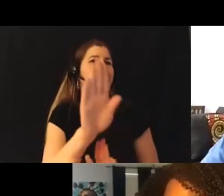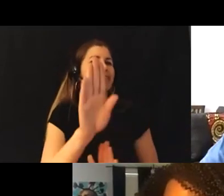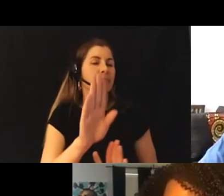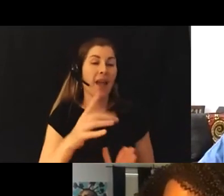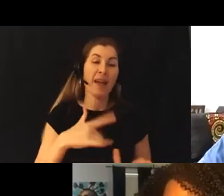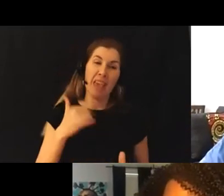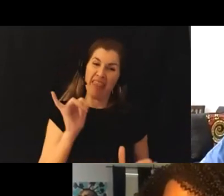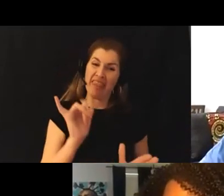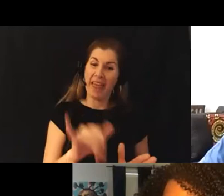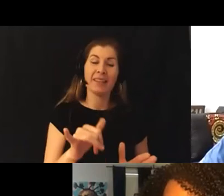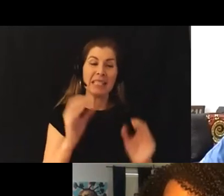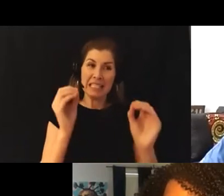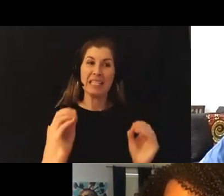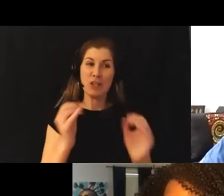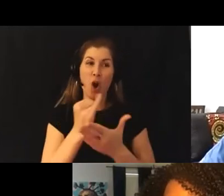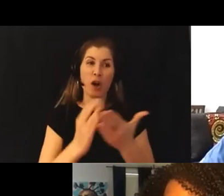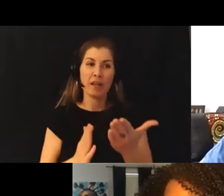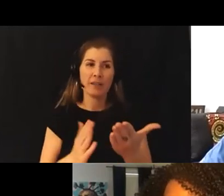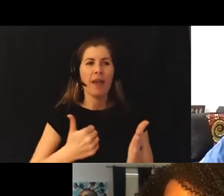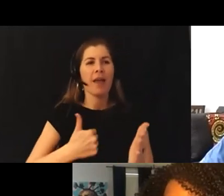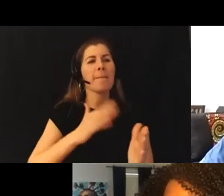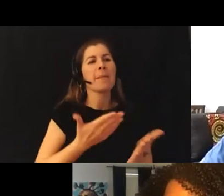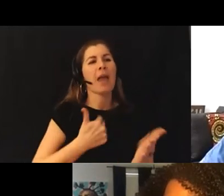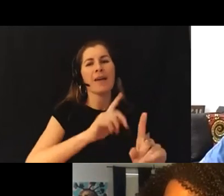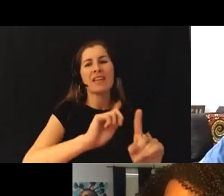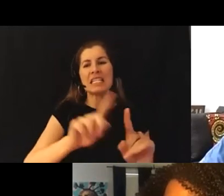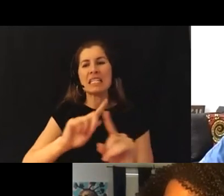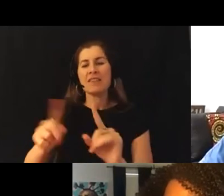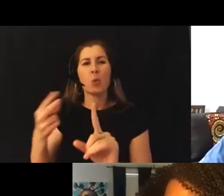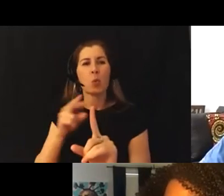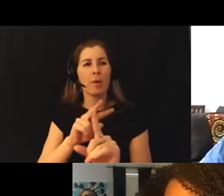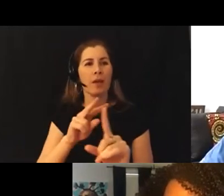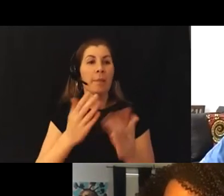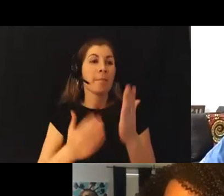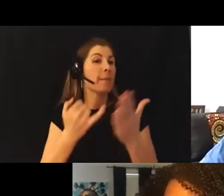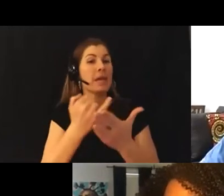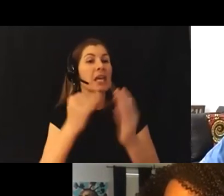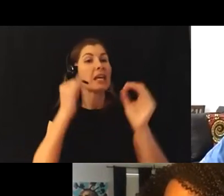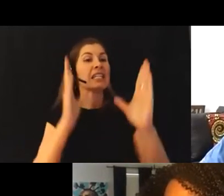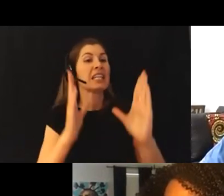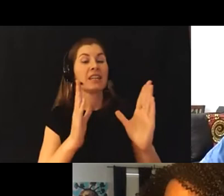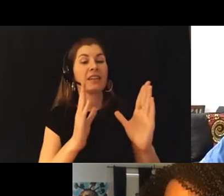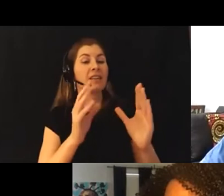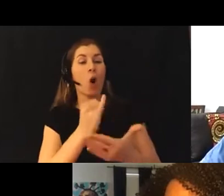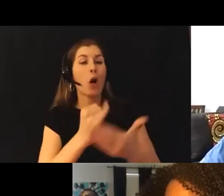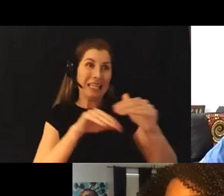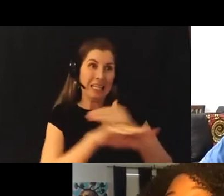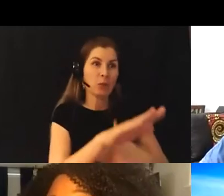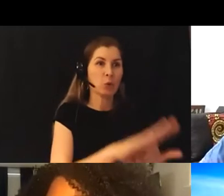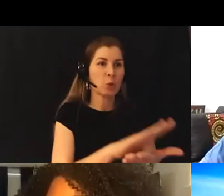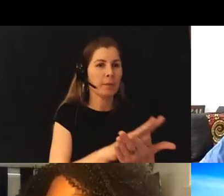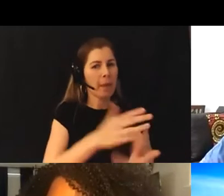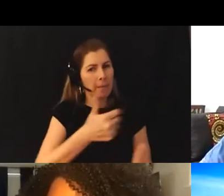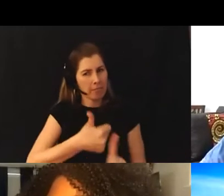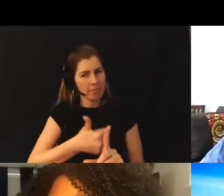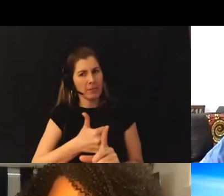artists usually come from multiple perspectives. So even if a teaching artist is going into a school, they have a background as a professional artist and